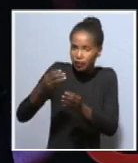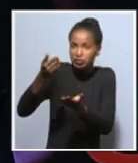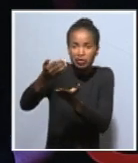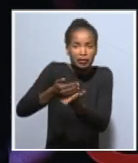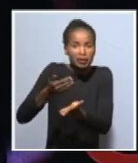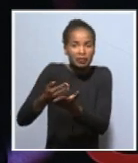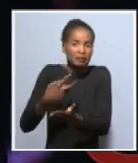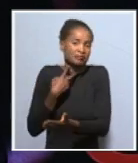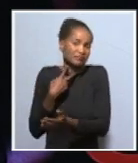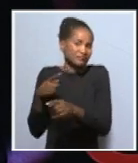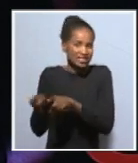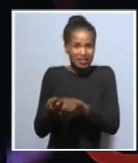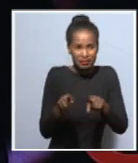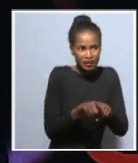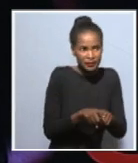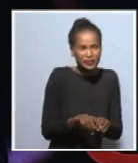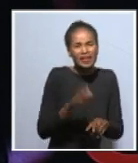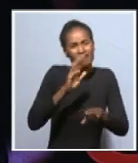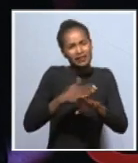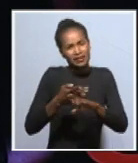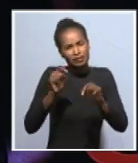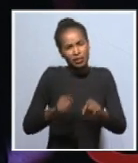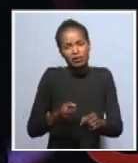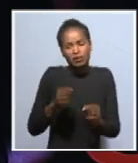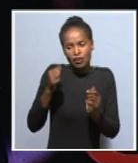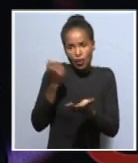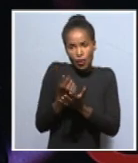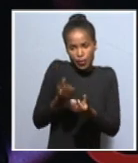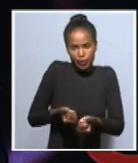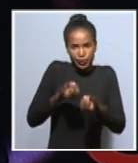example, for 12 months, now